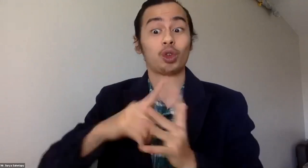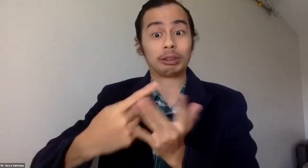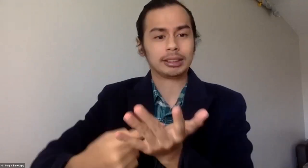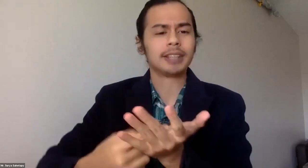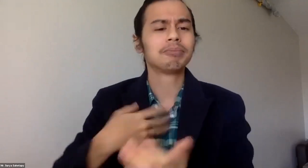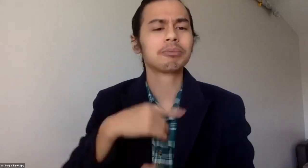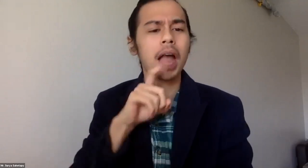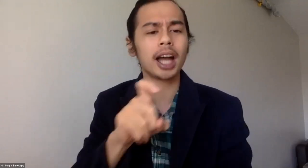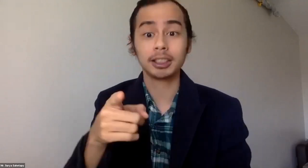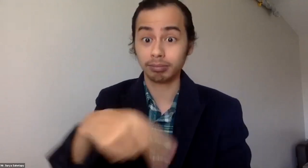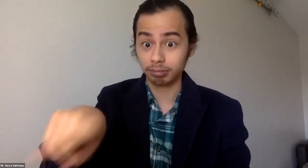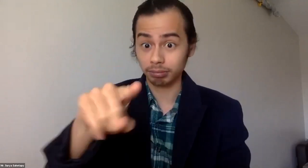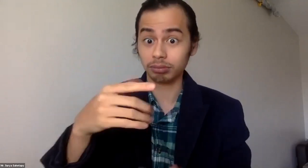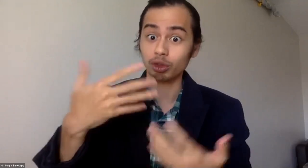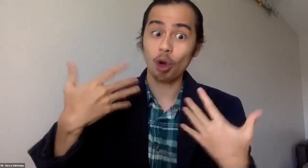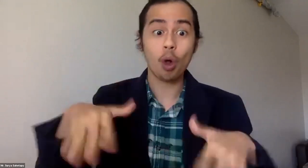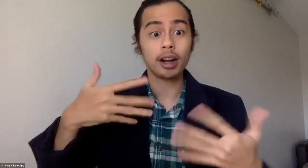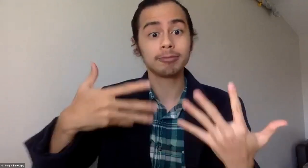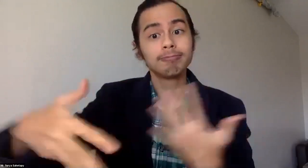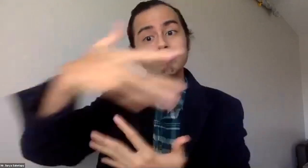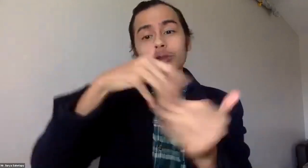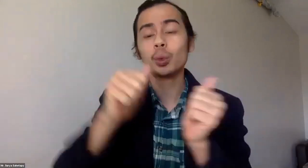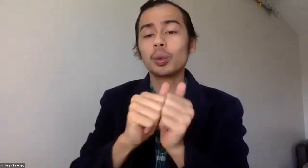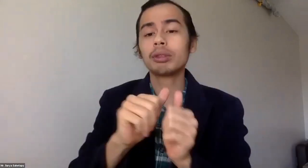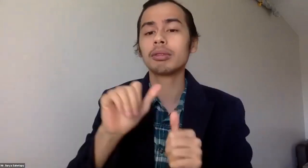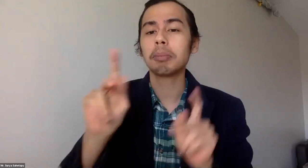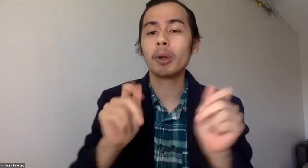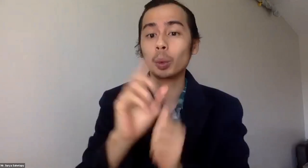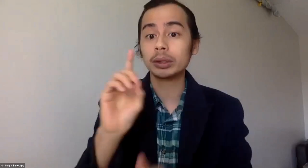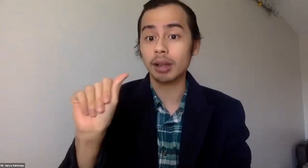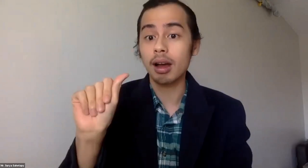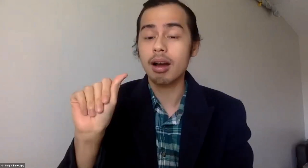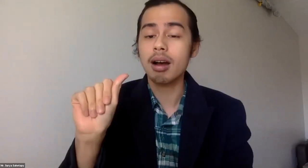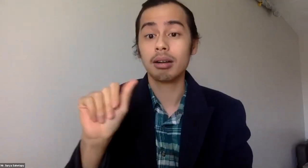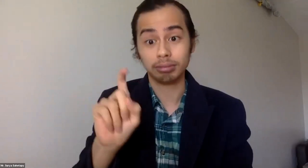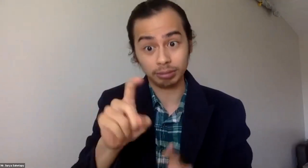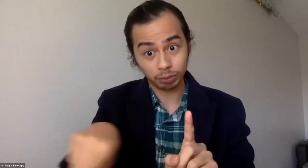experienced bullying and stigma due to my disability.